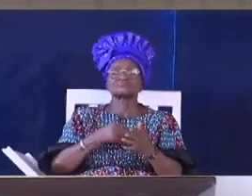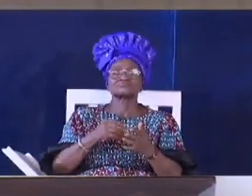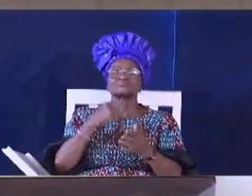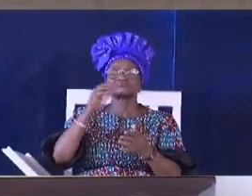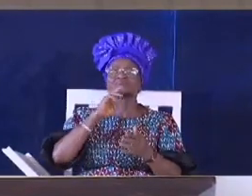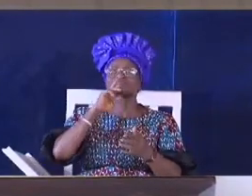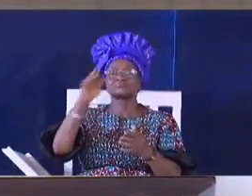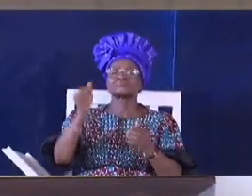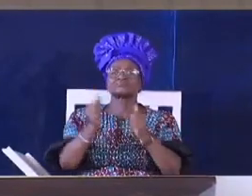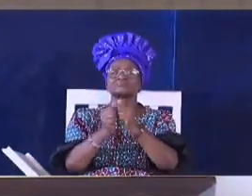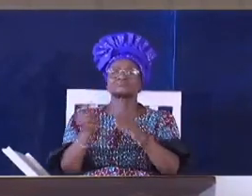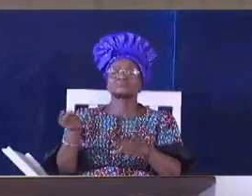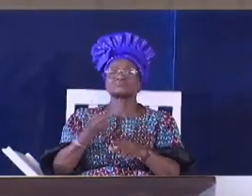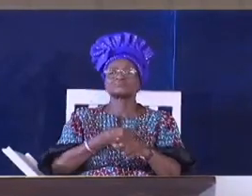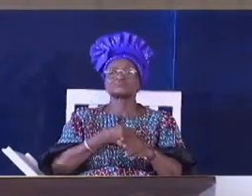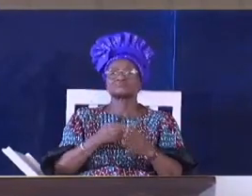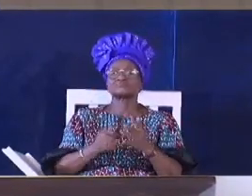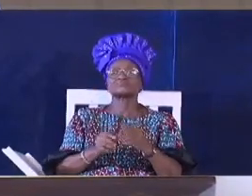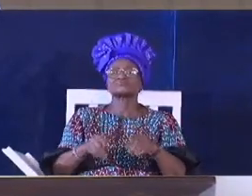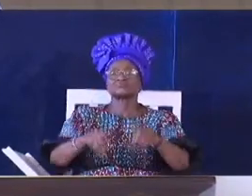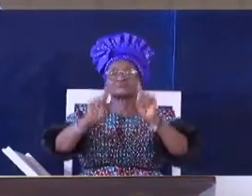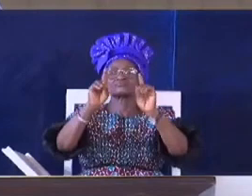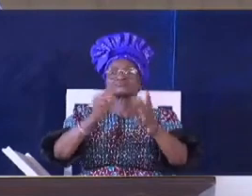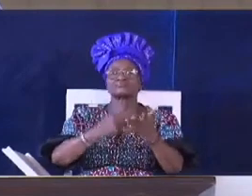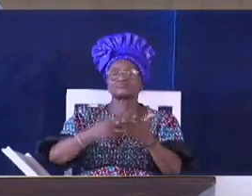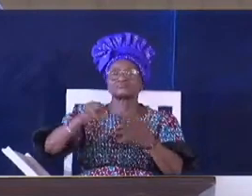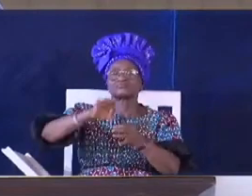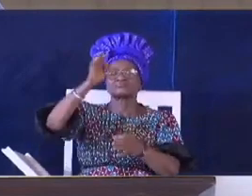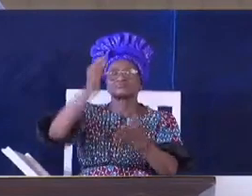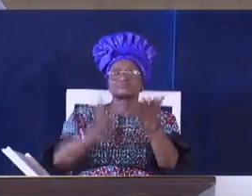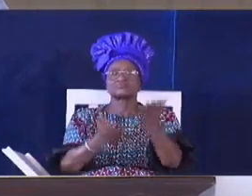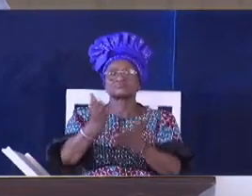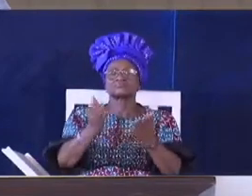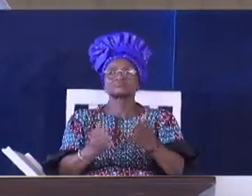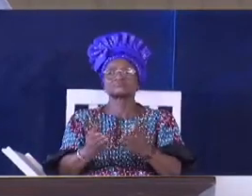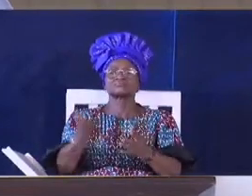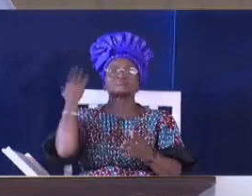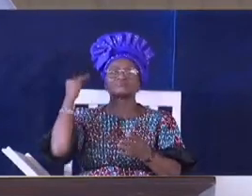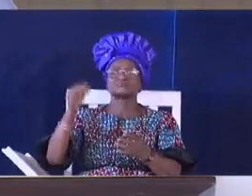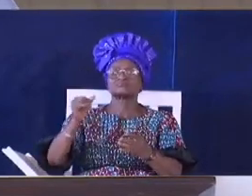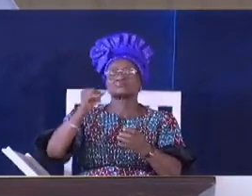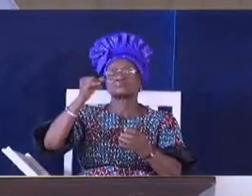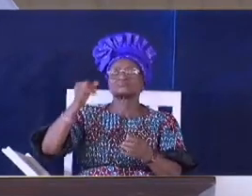us during the Holy Ghost service last Friday,